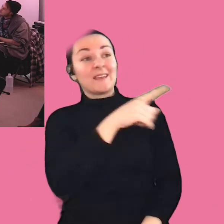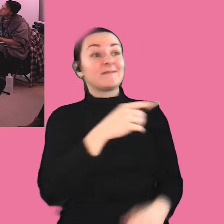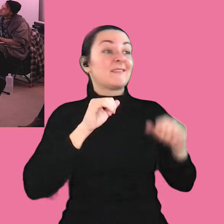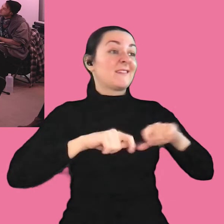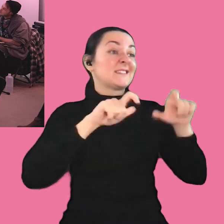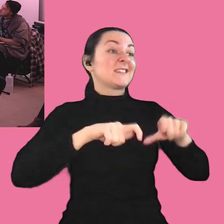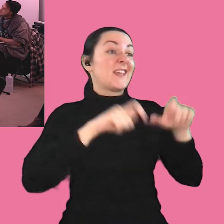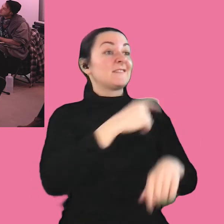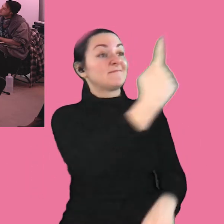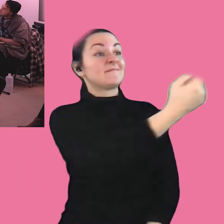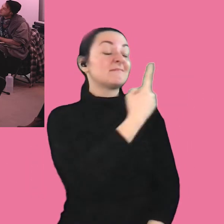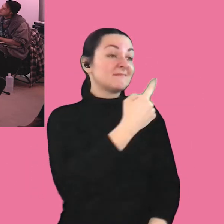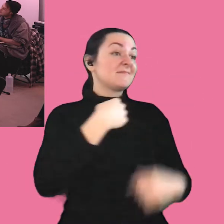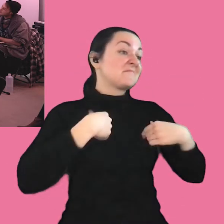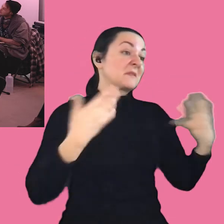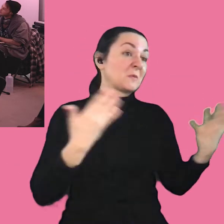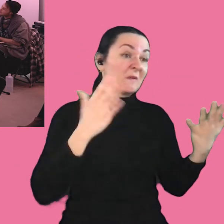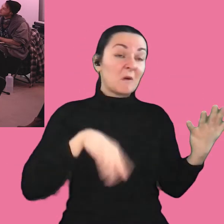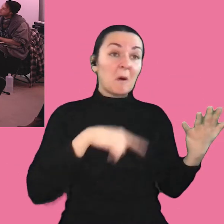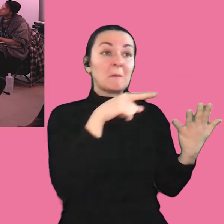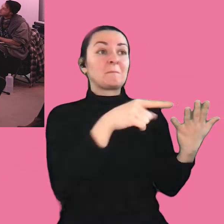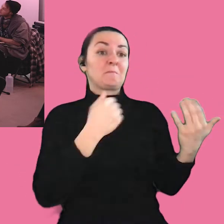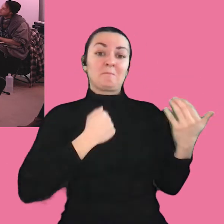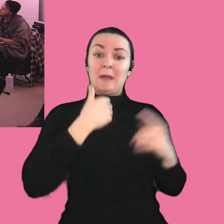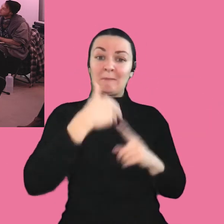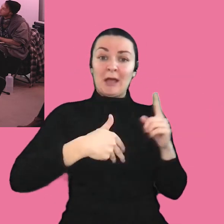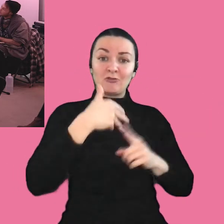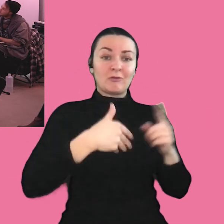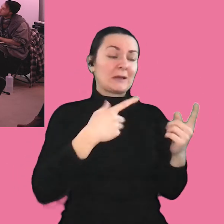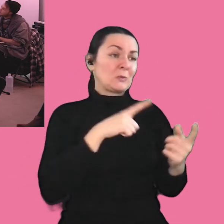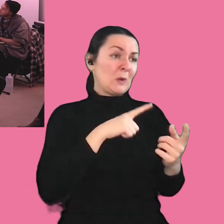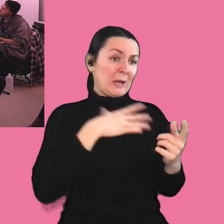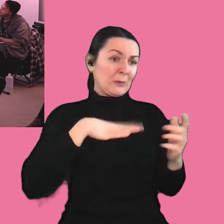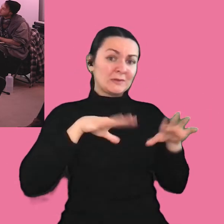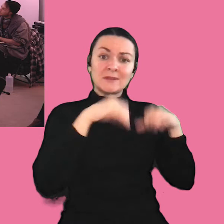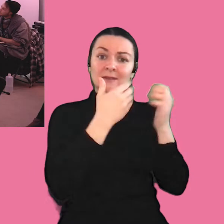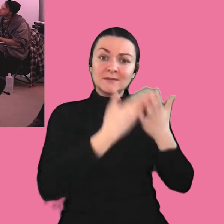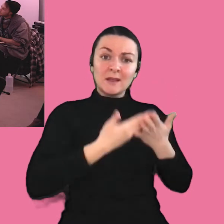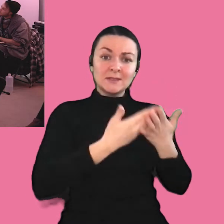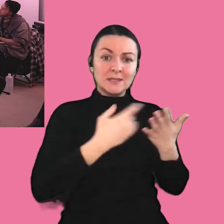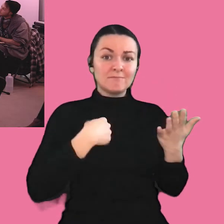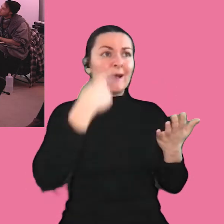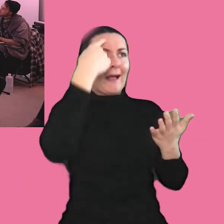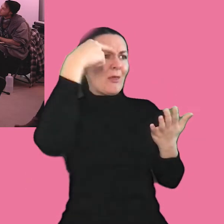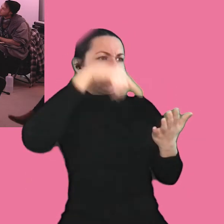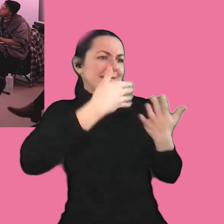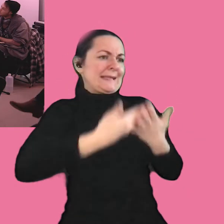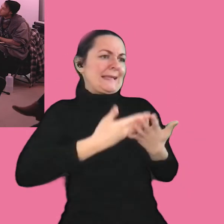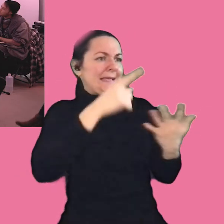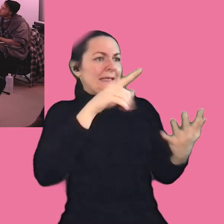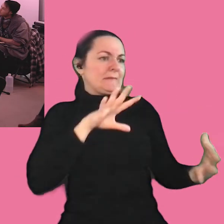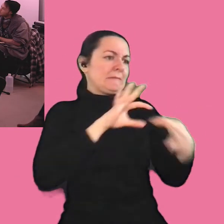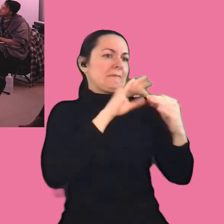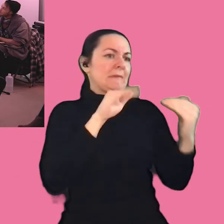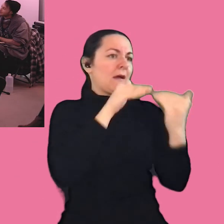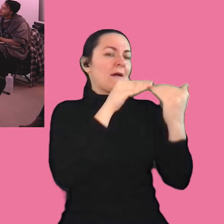right, that's it, I'm going to go to art school. So I, with no qualifications, kind of just got a train to London and walked into Central St. Martin's and was like, I want to